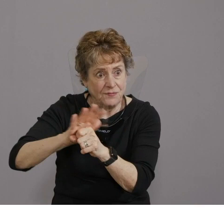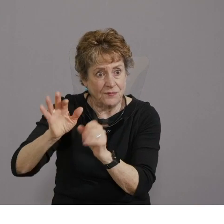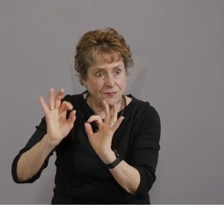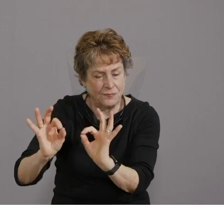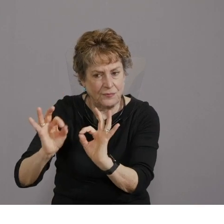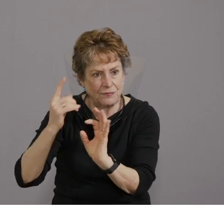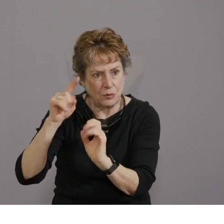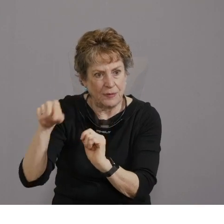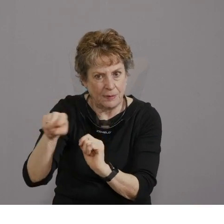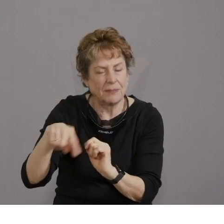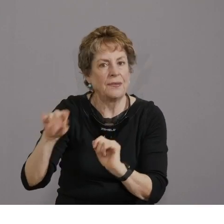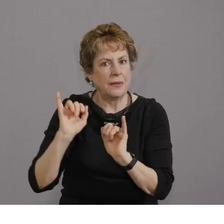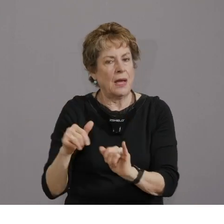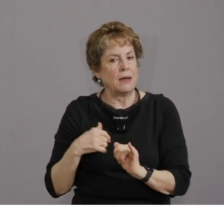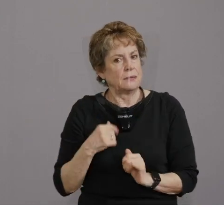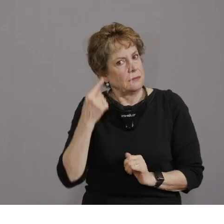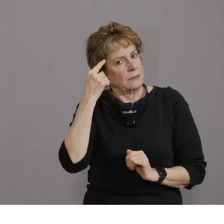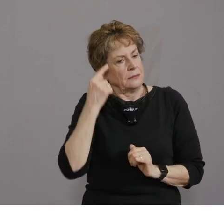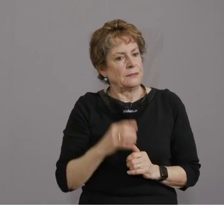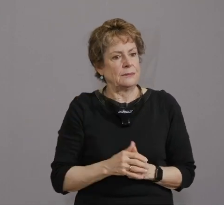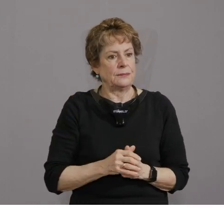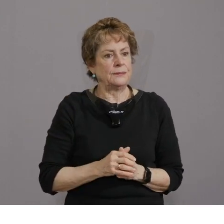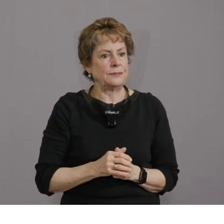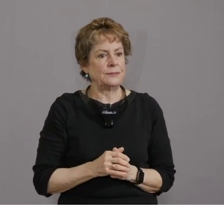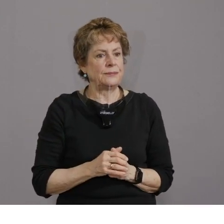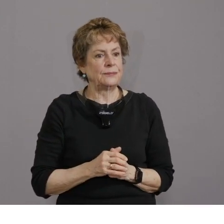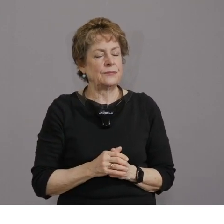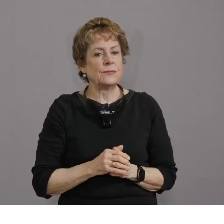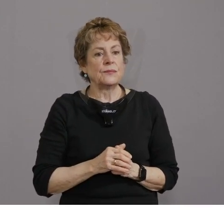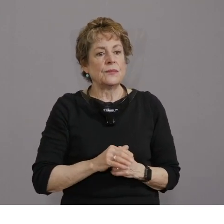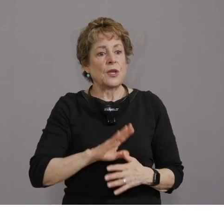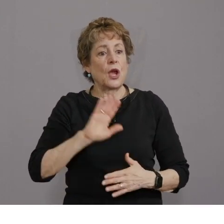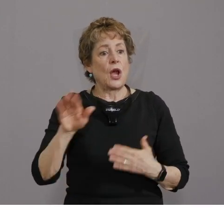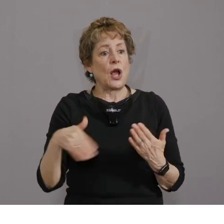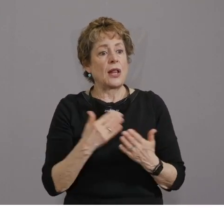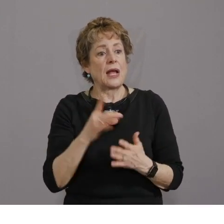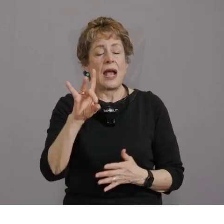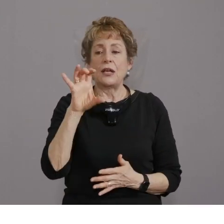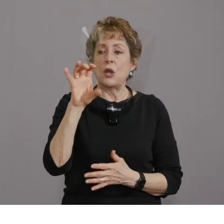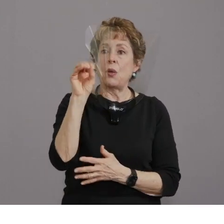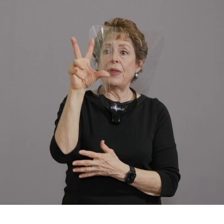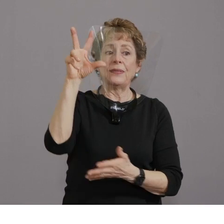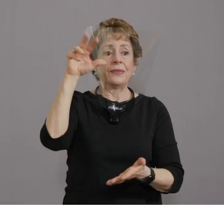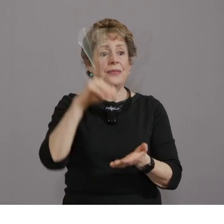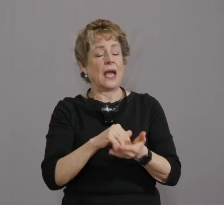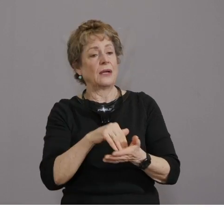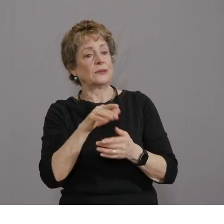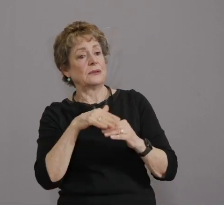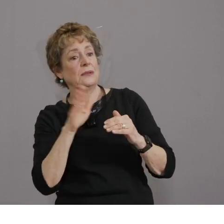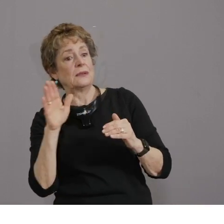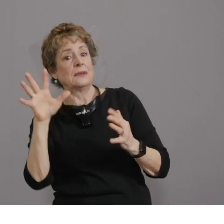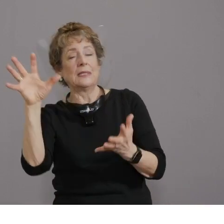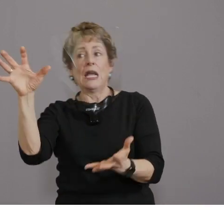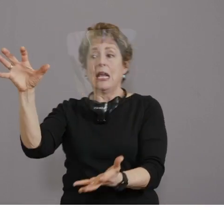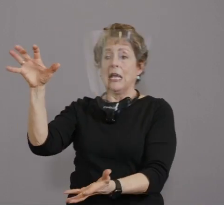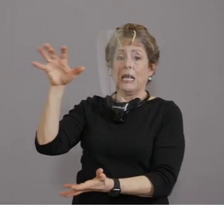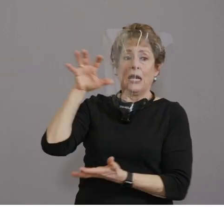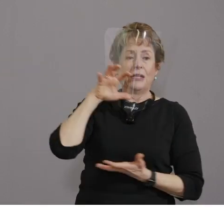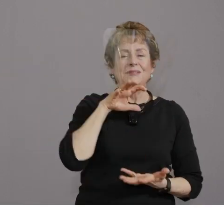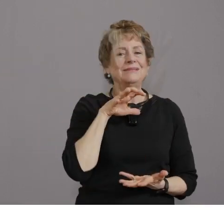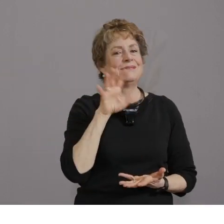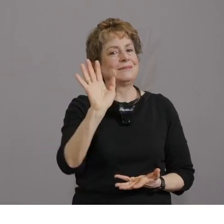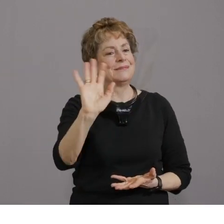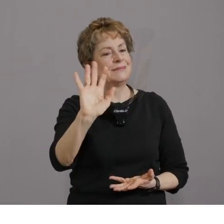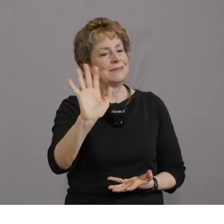Not all of these doses of the 803 have arrived in Arizona. A number of these doses have been allocated